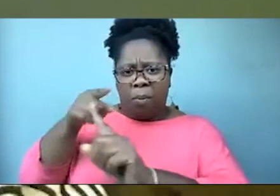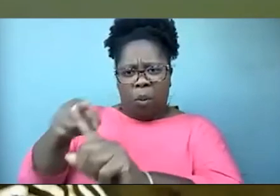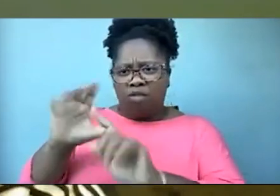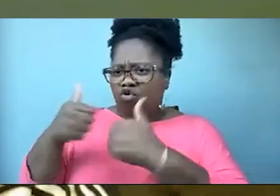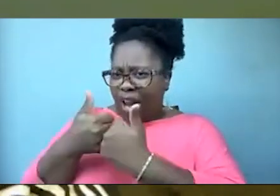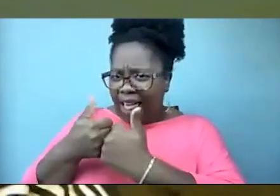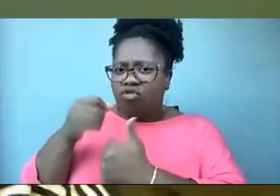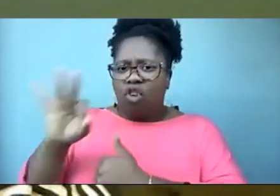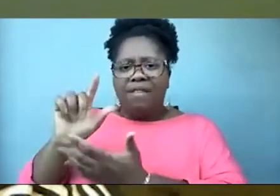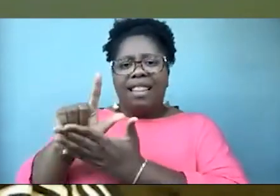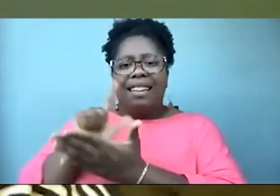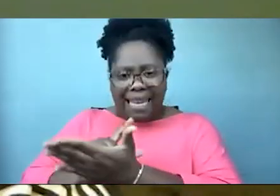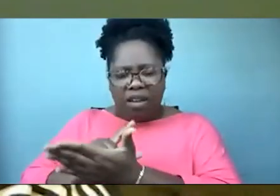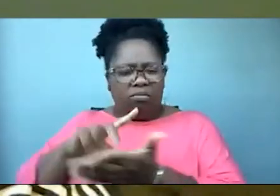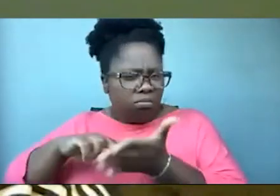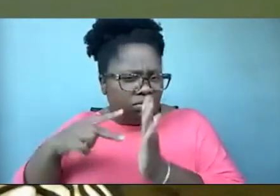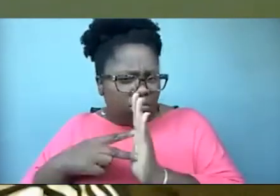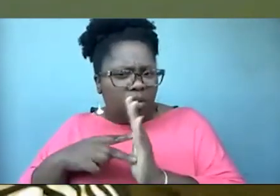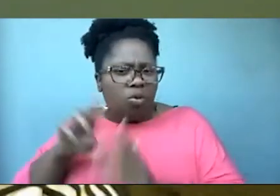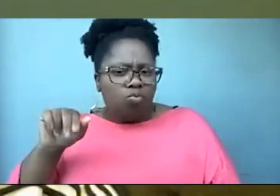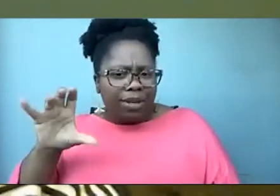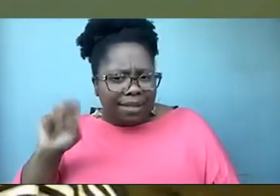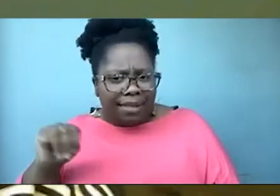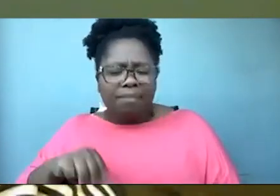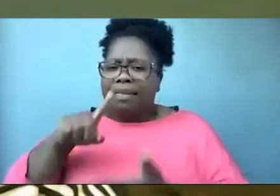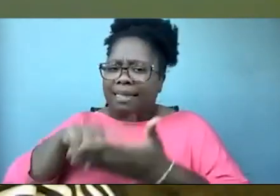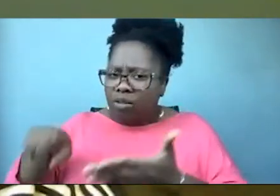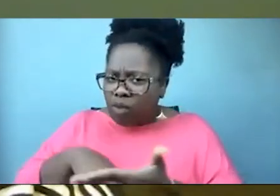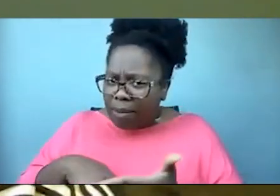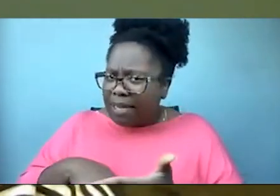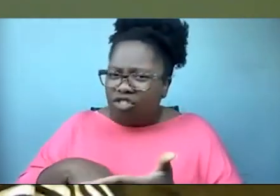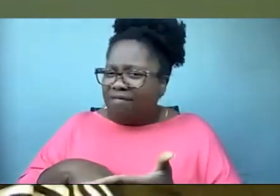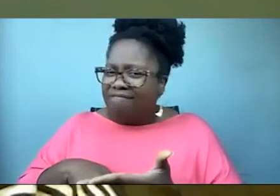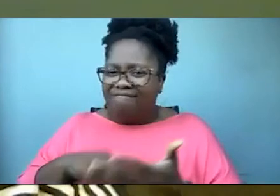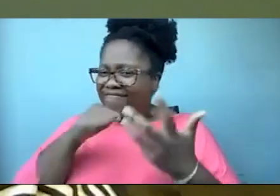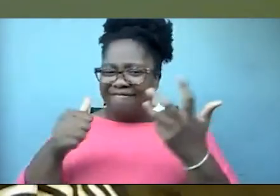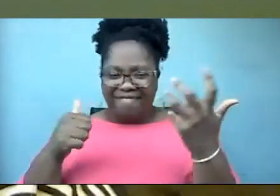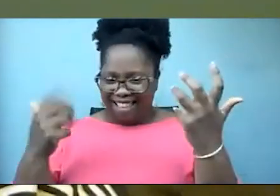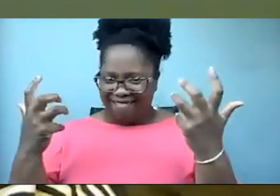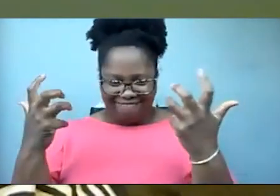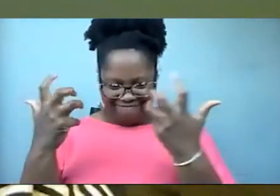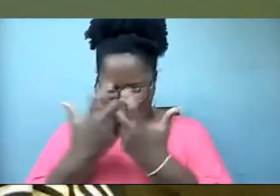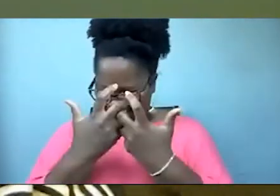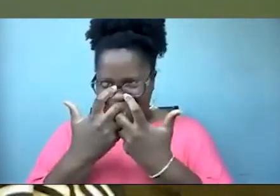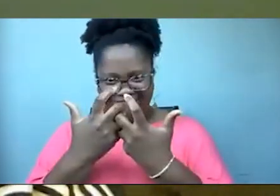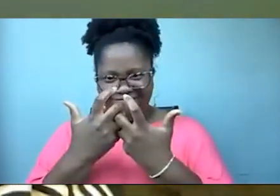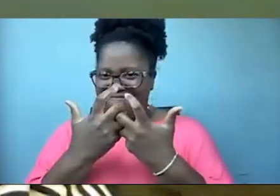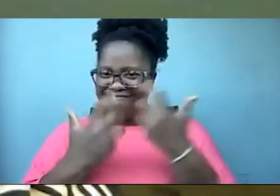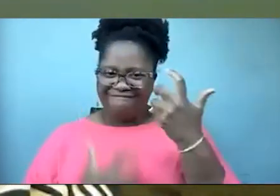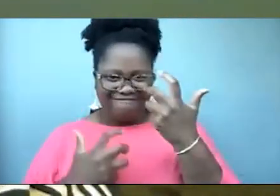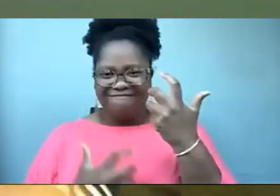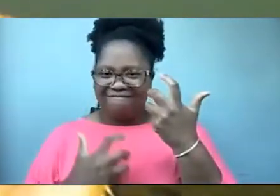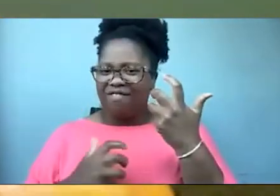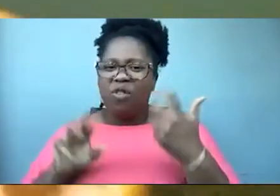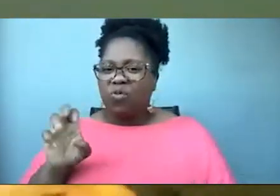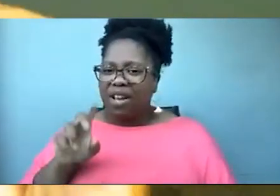with reality, and that's a big barrier. Yeah. But I agree that all of these pieces are critical, and